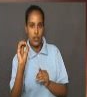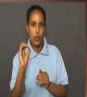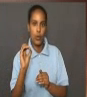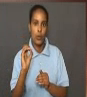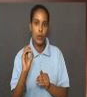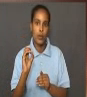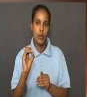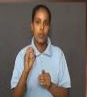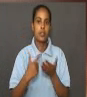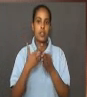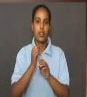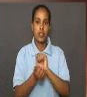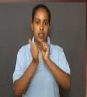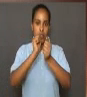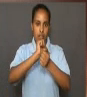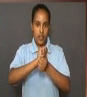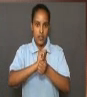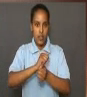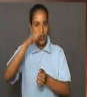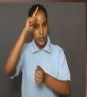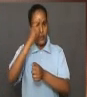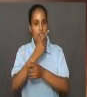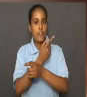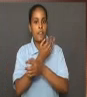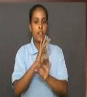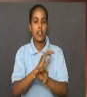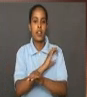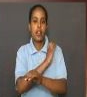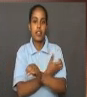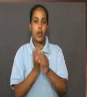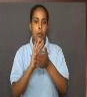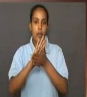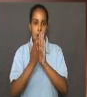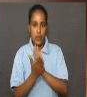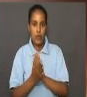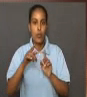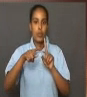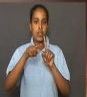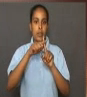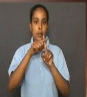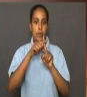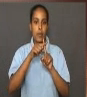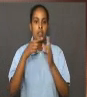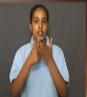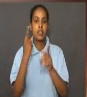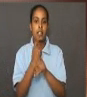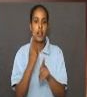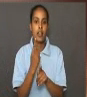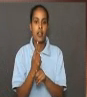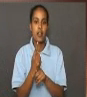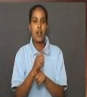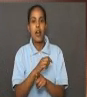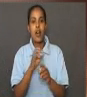0, then the change in Gibbs free energy becomes positive. This creates